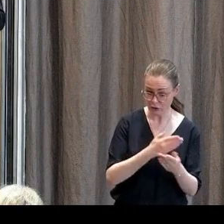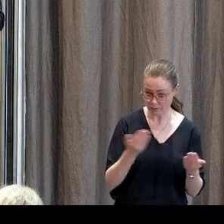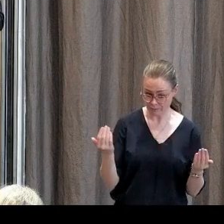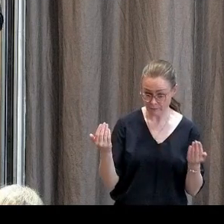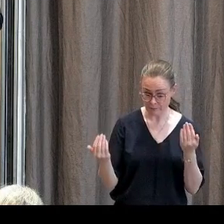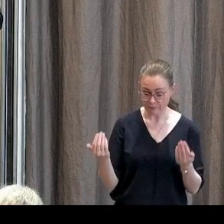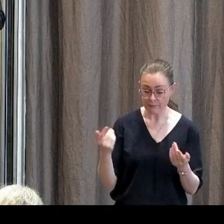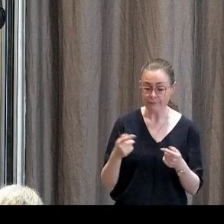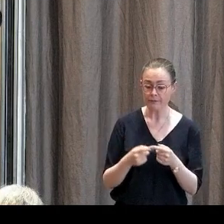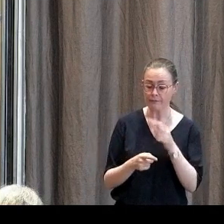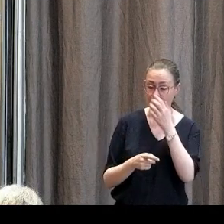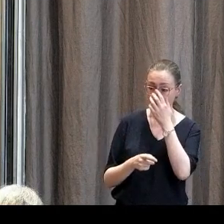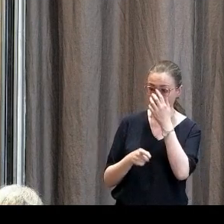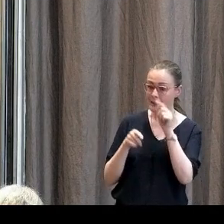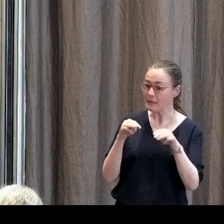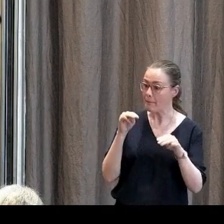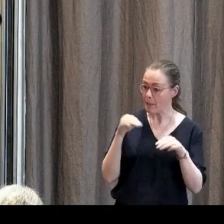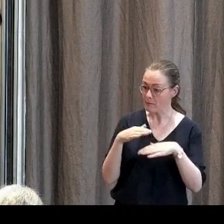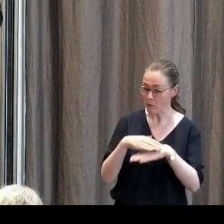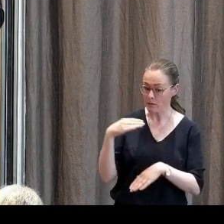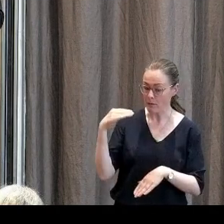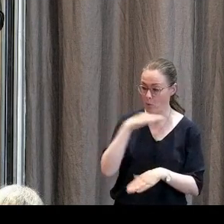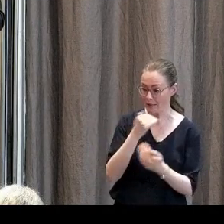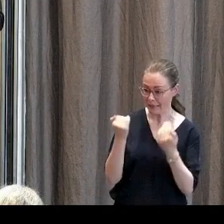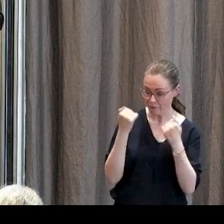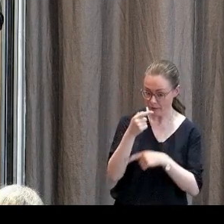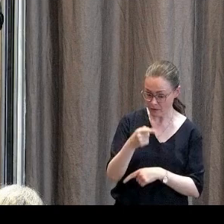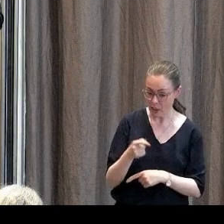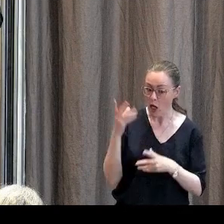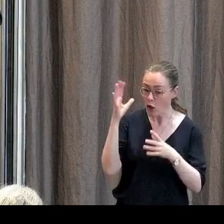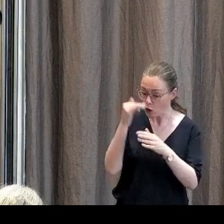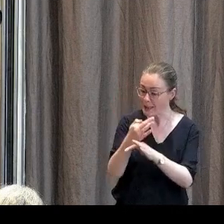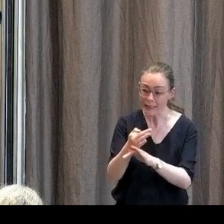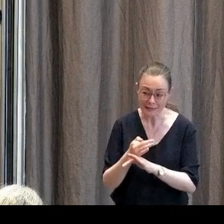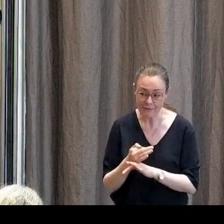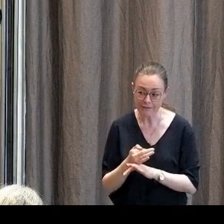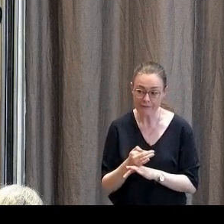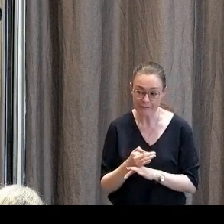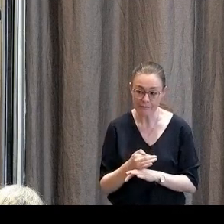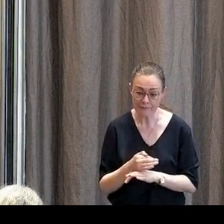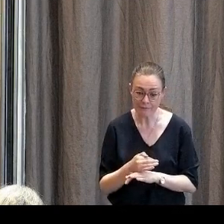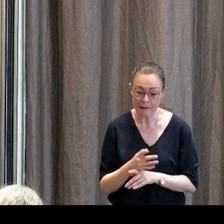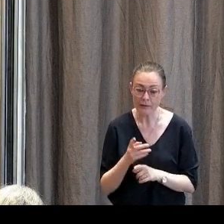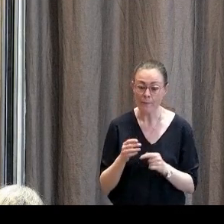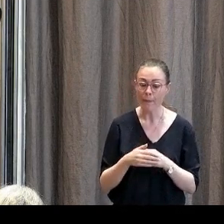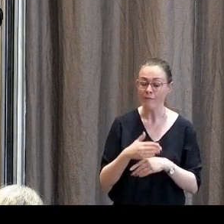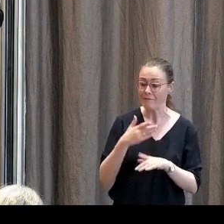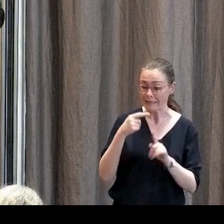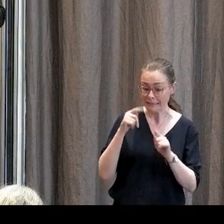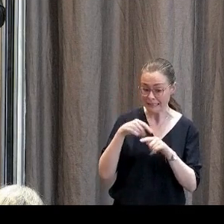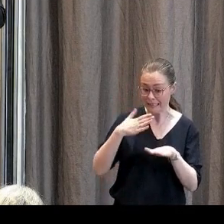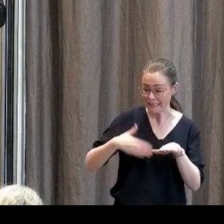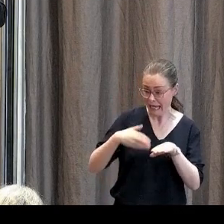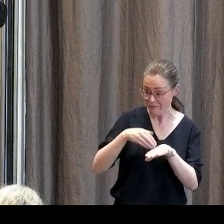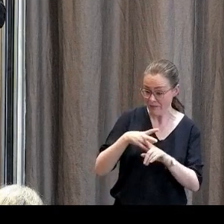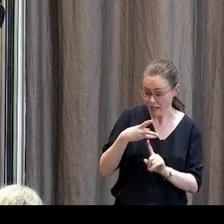This is possibly the most important data of all, that it appears to be safe. So the main side effect that you see when